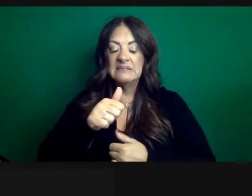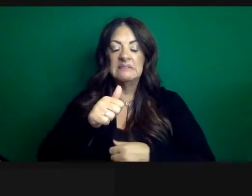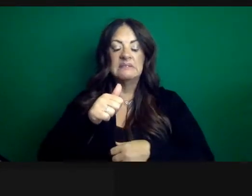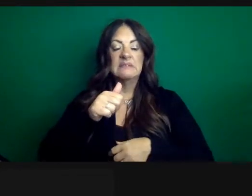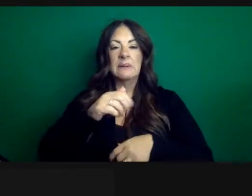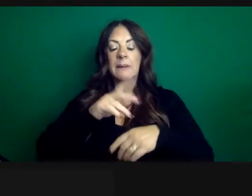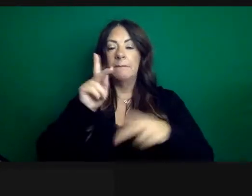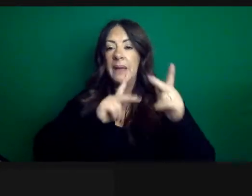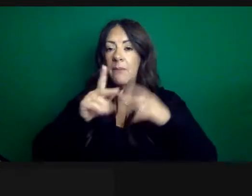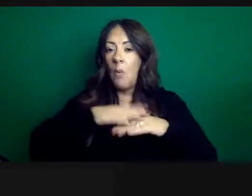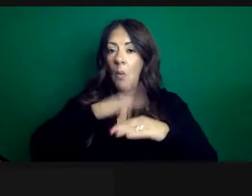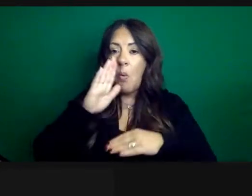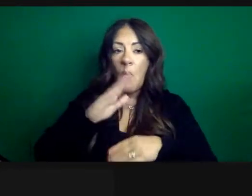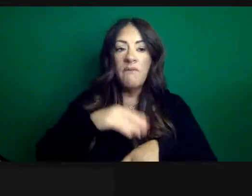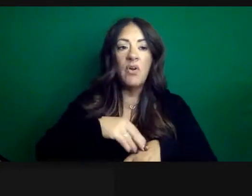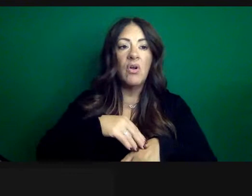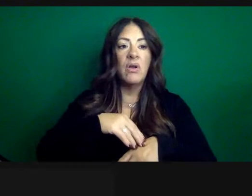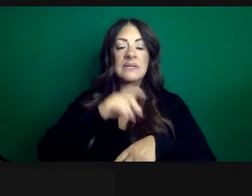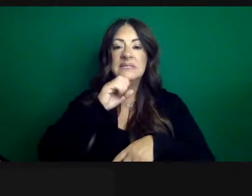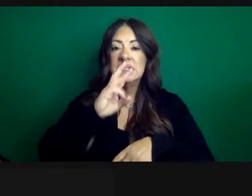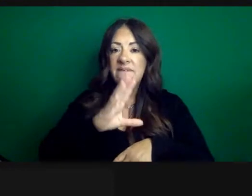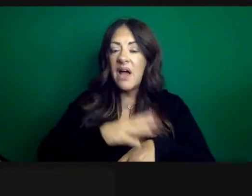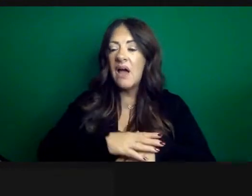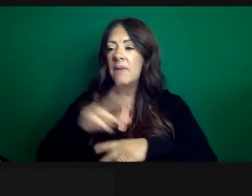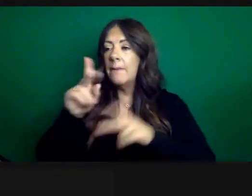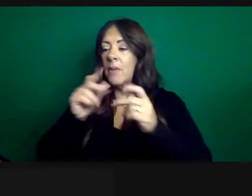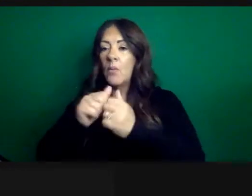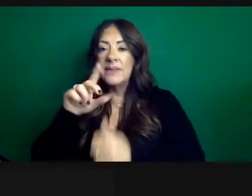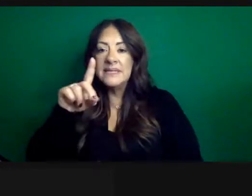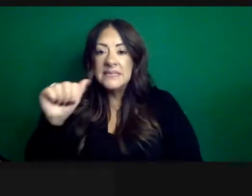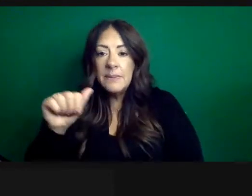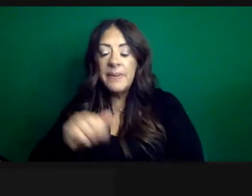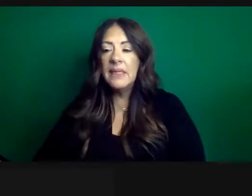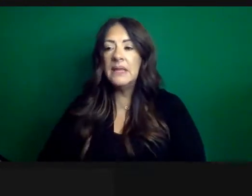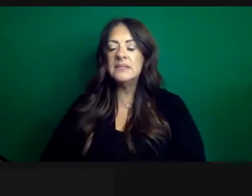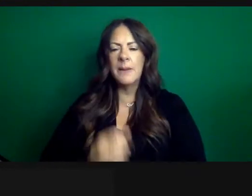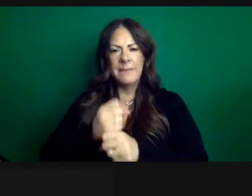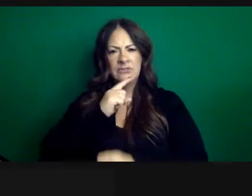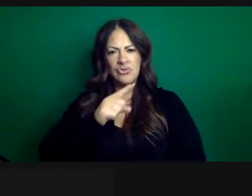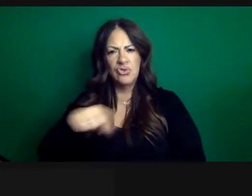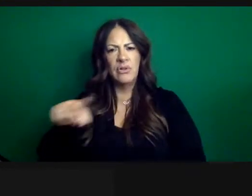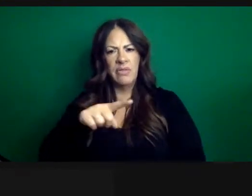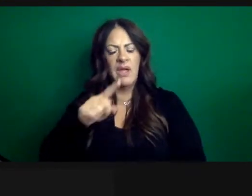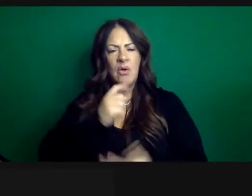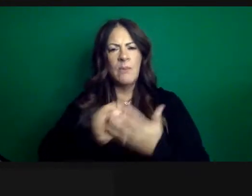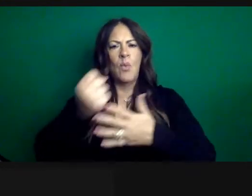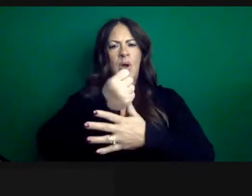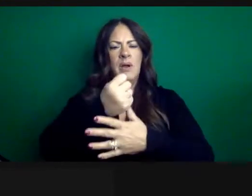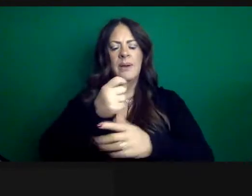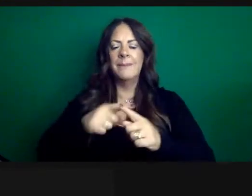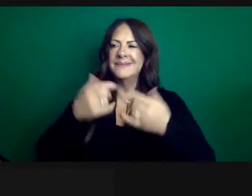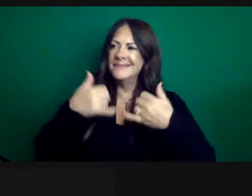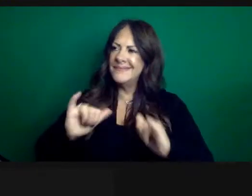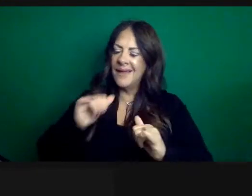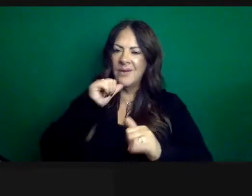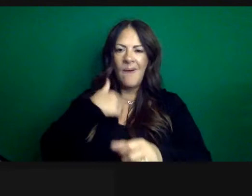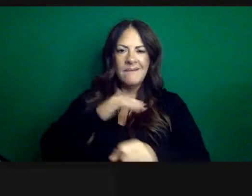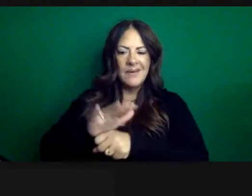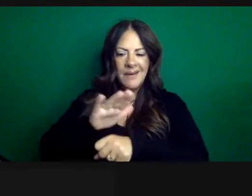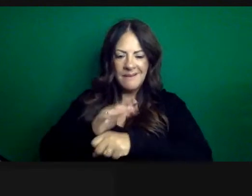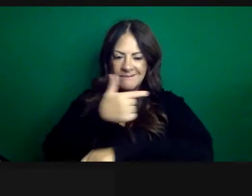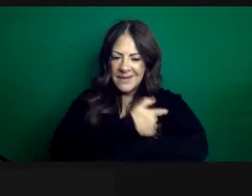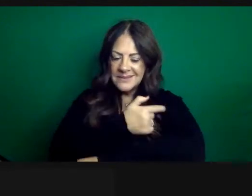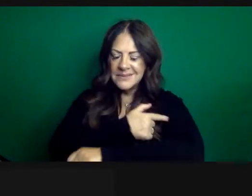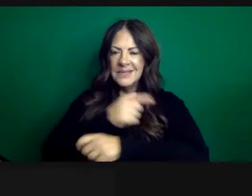disabilities, making sure that they're prioritized, but knowing yet still we don't have enough vaccine to reach everybody at this